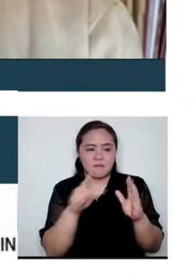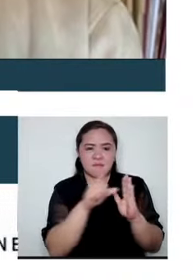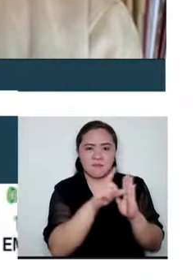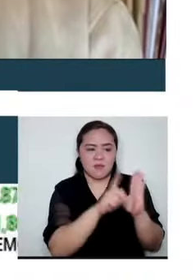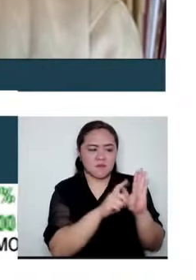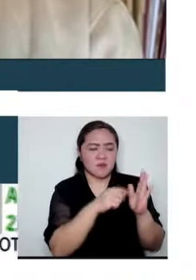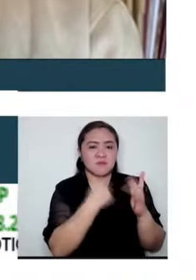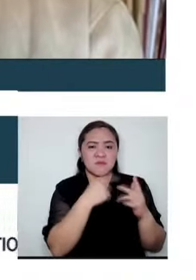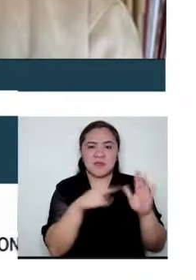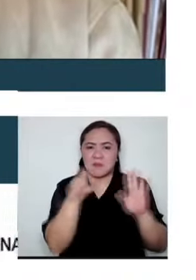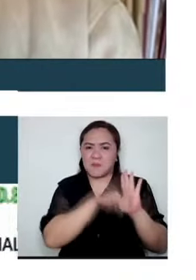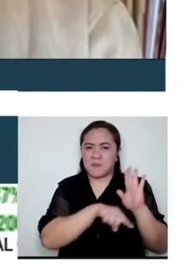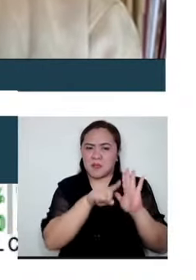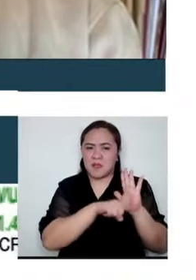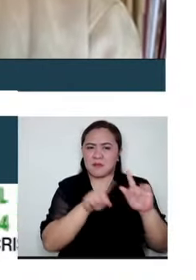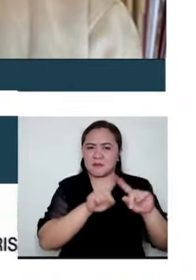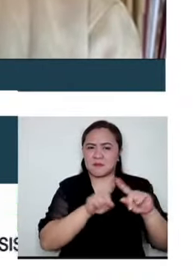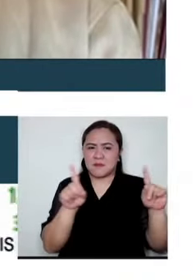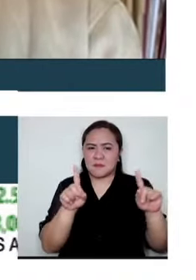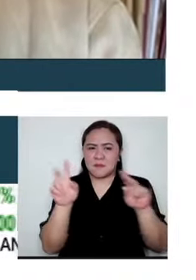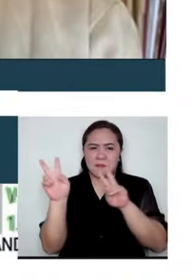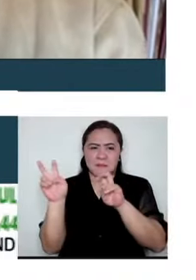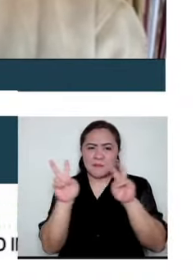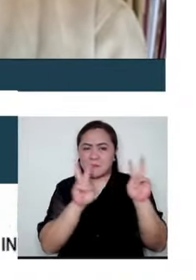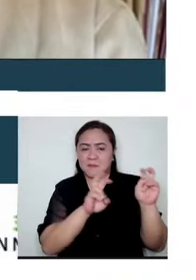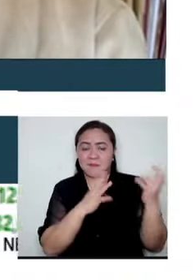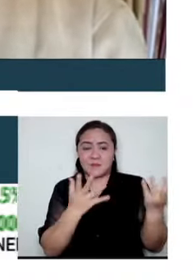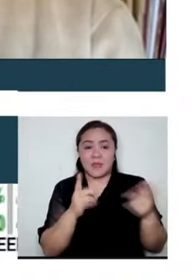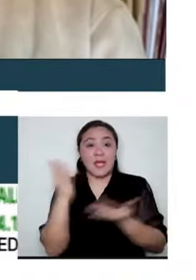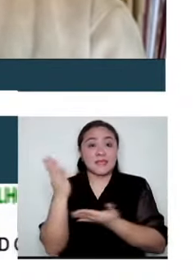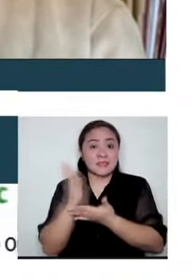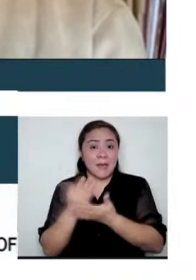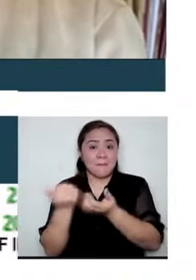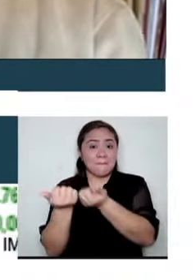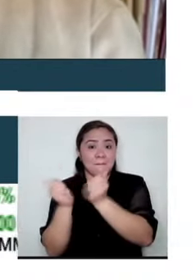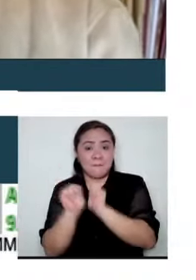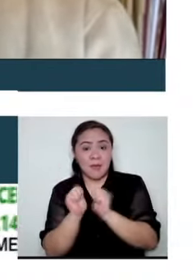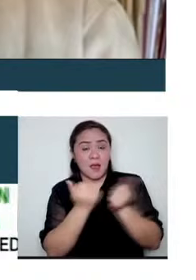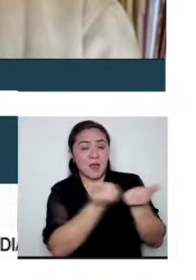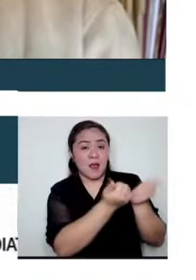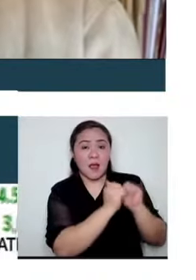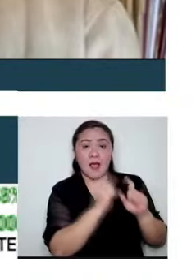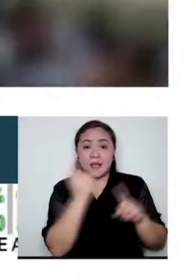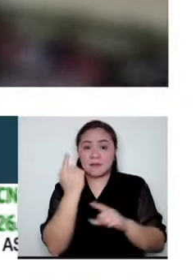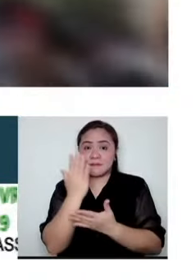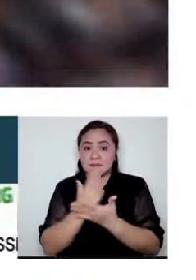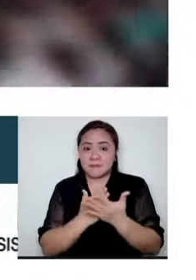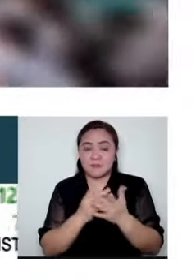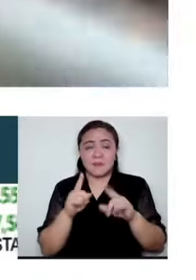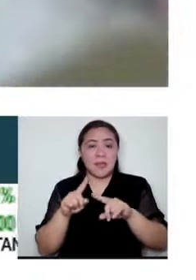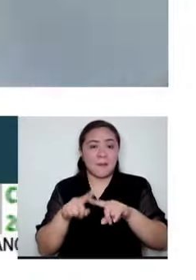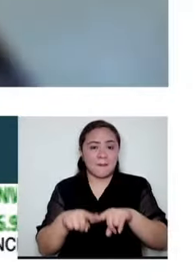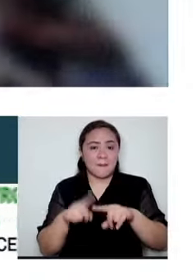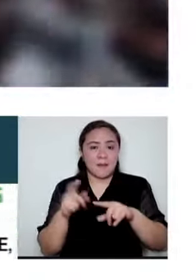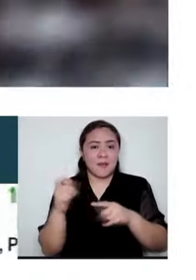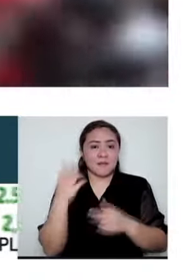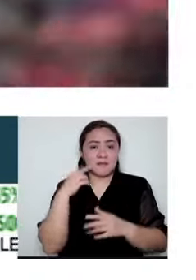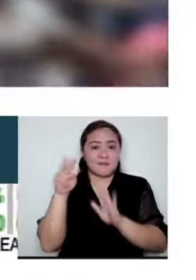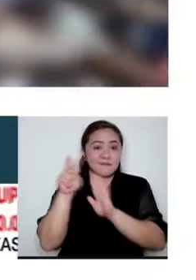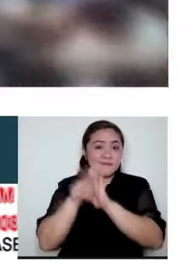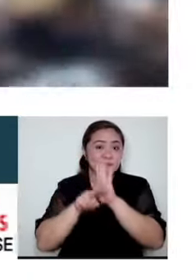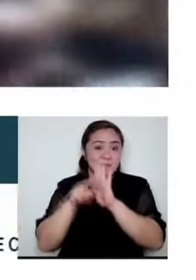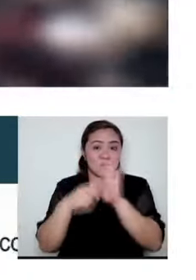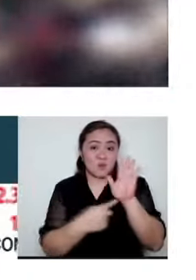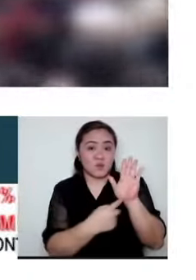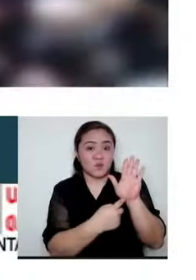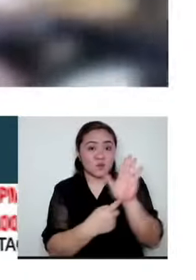negatively, how would you describe this? Perhaps in some areas, perhaps in the areas which the video showed, perhaps just